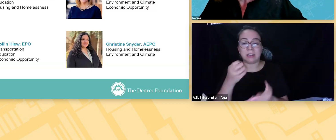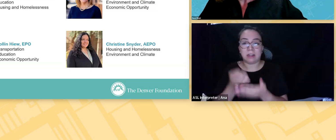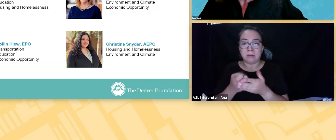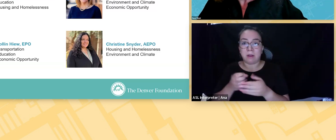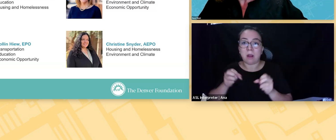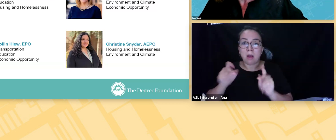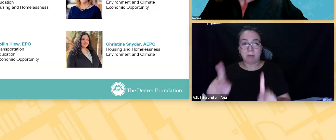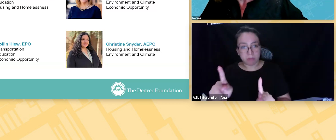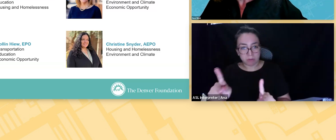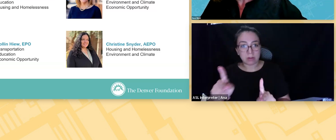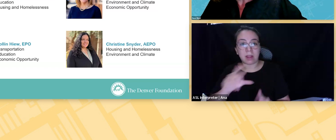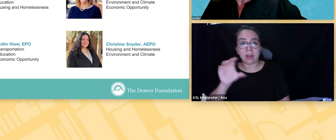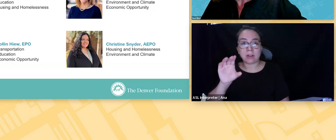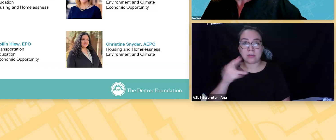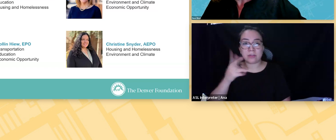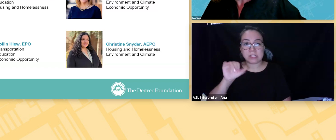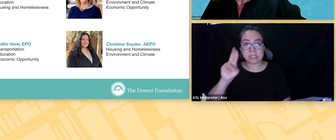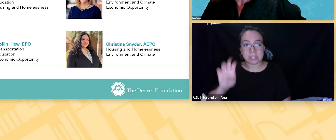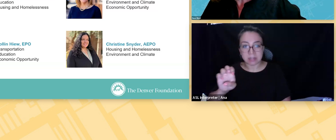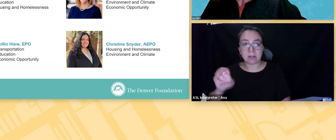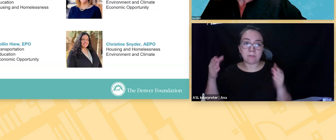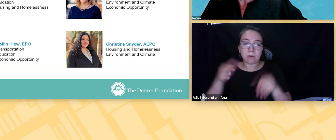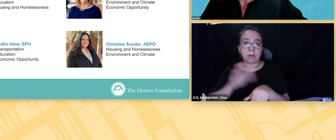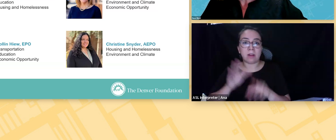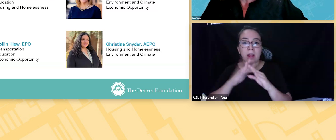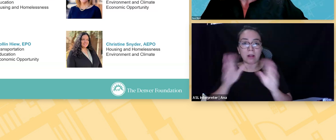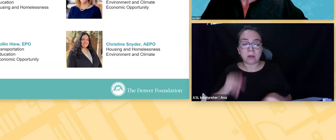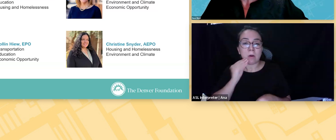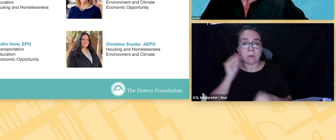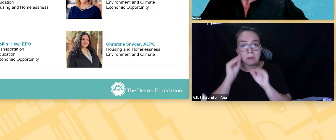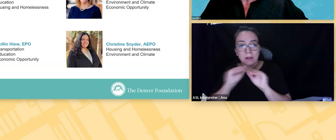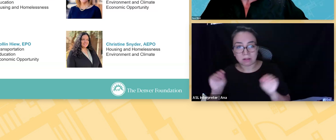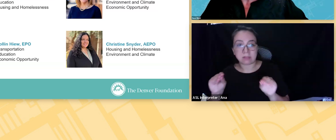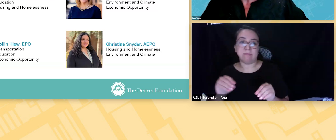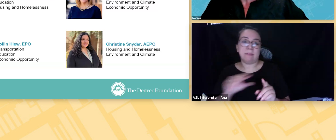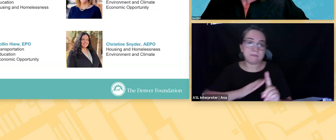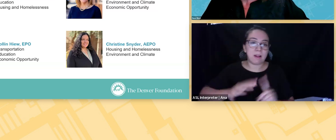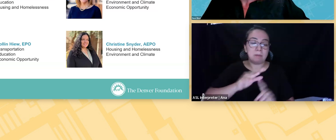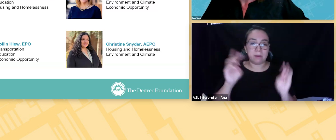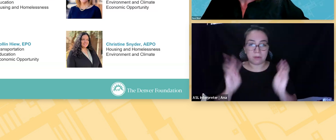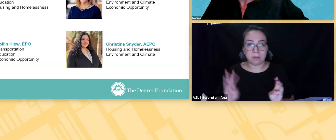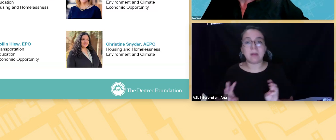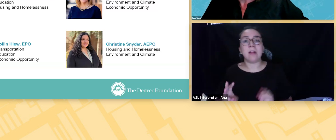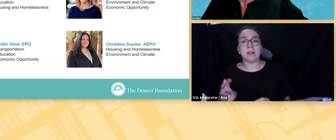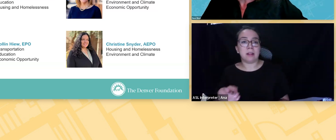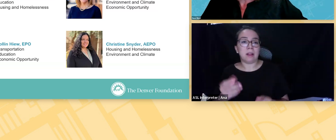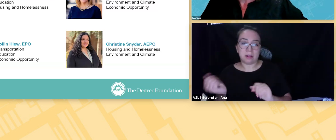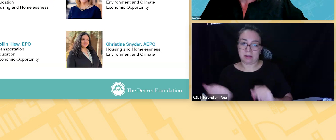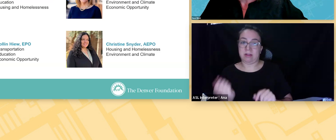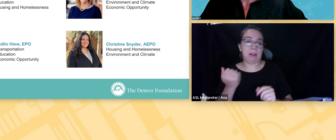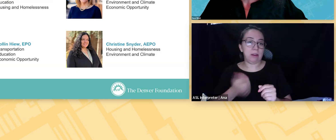opportunity. And Christine Snyder, who focuses on housing and homelessness and environment and climate. And again, any of us are happy to